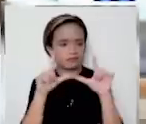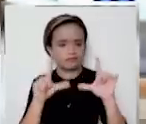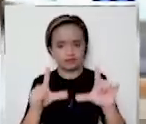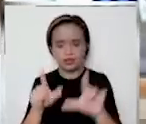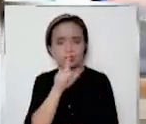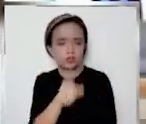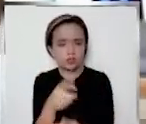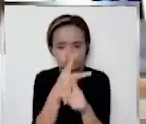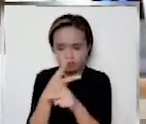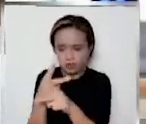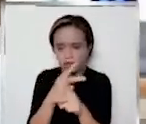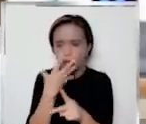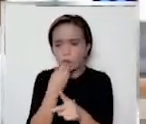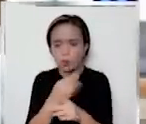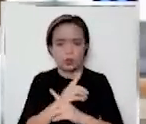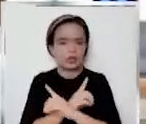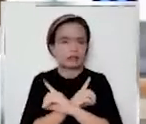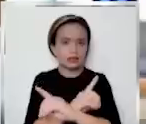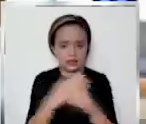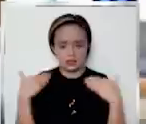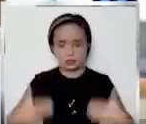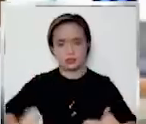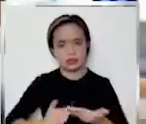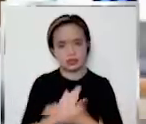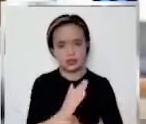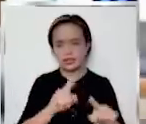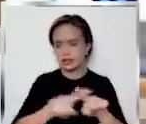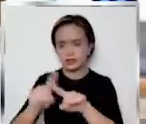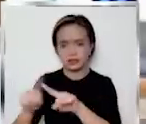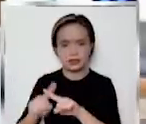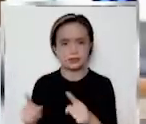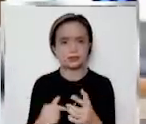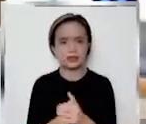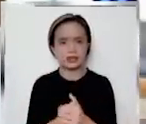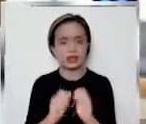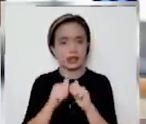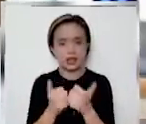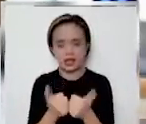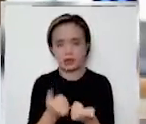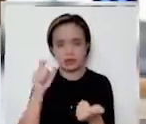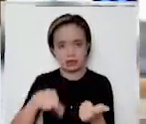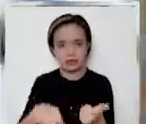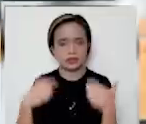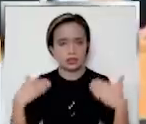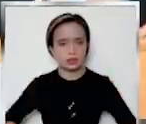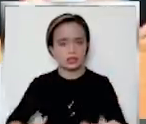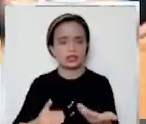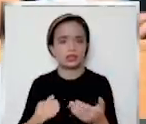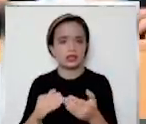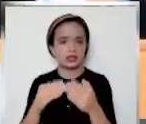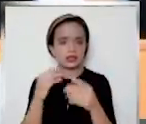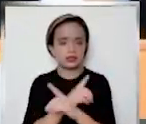rights defenders from arbitrary arrest, harassment, and other human rights abuses, including by adopting the Human Rights Defenders Protection Act. I'd like